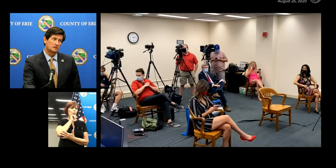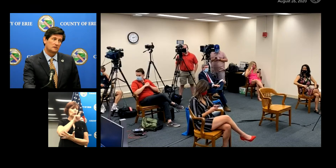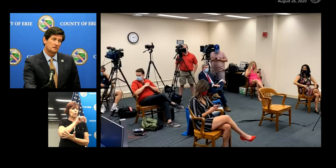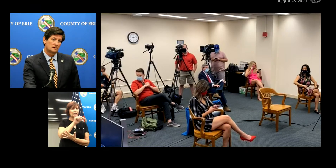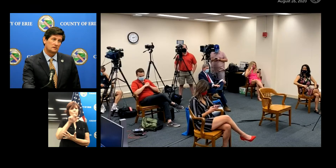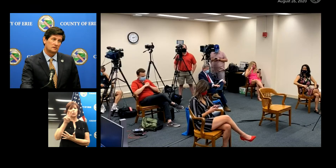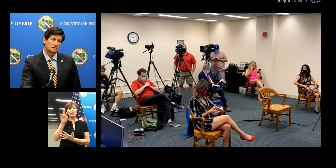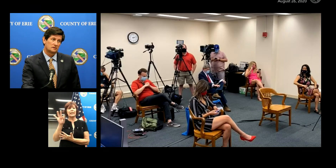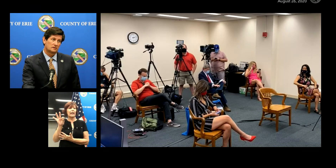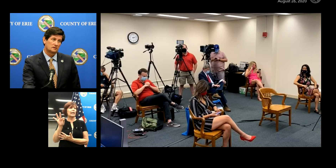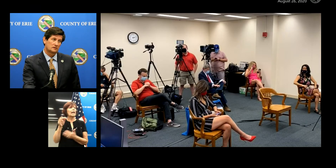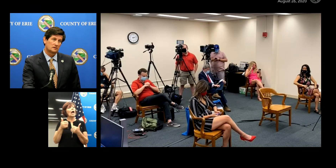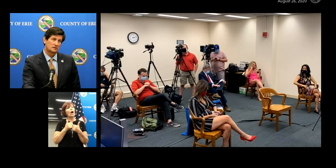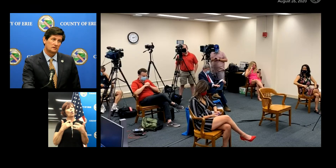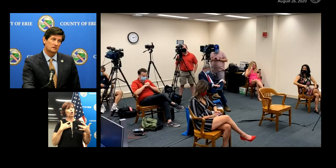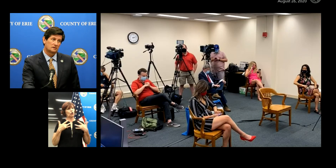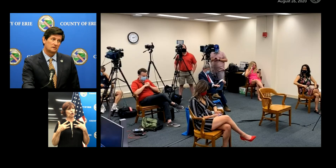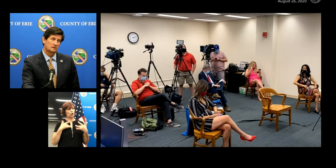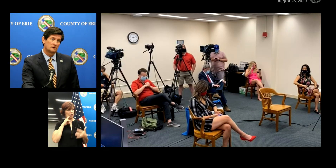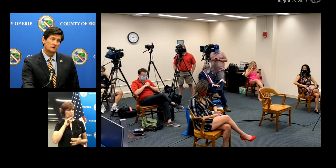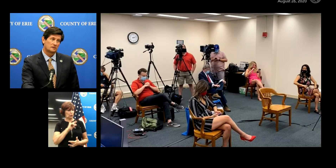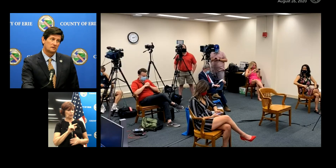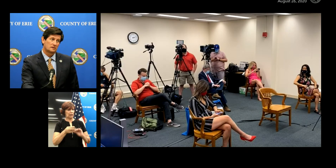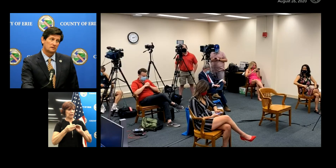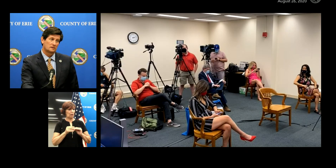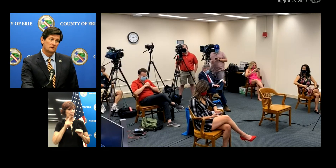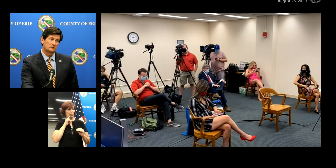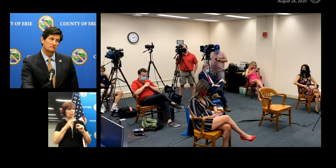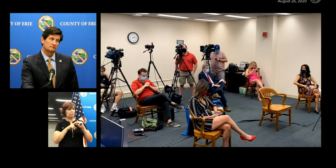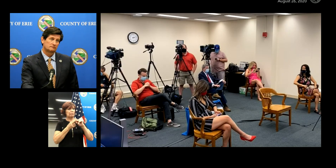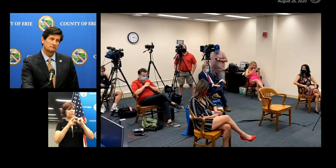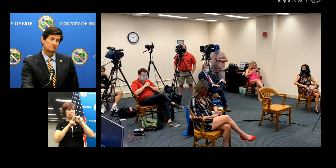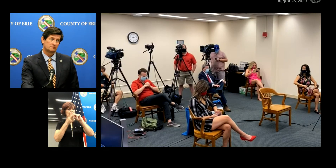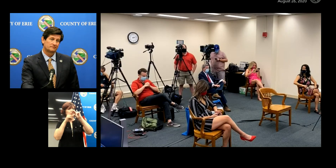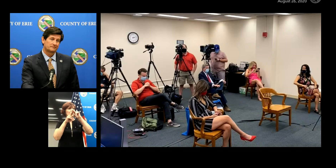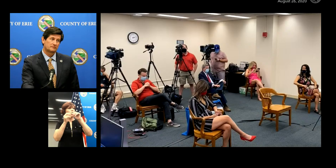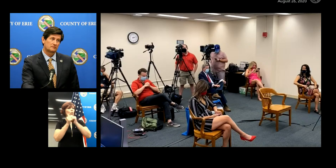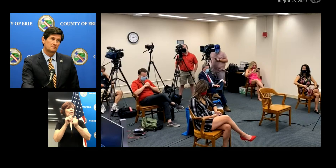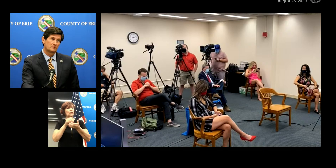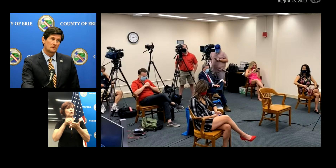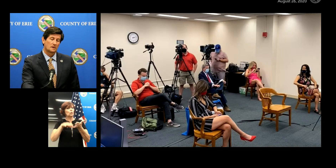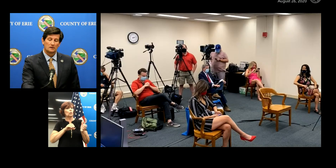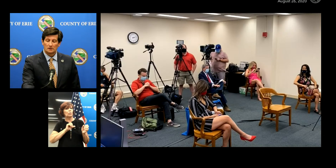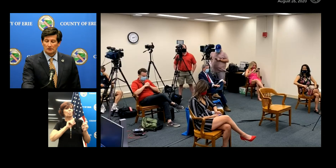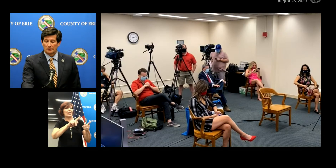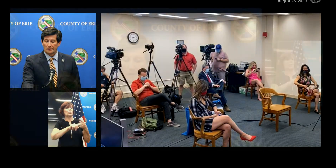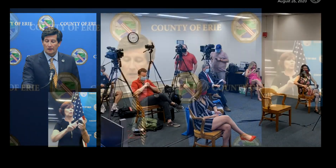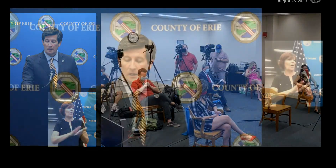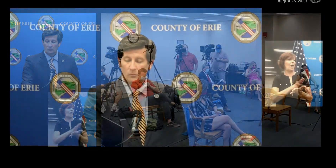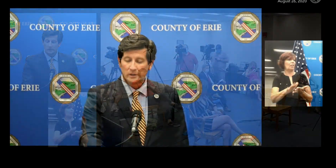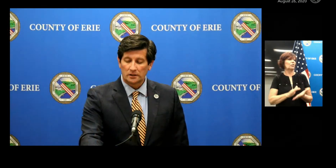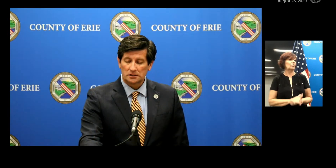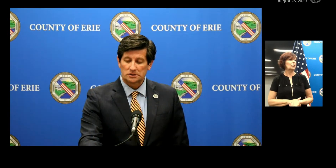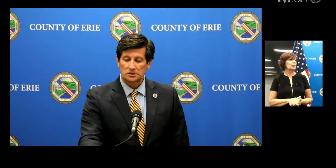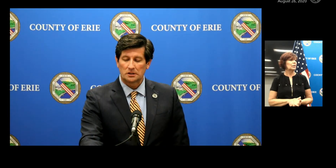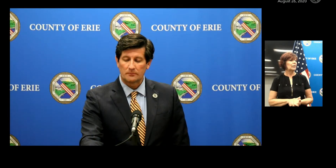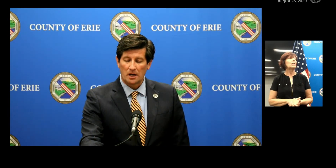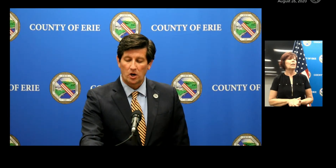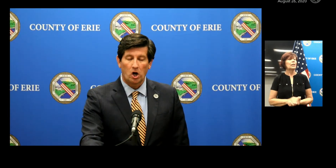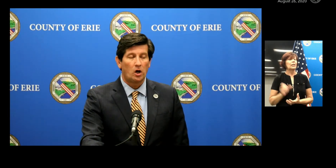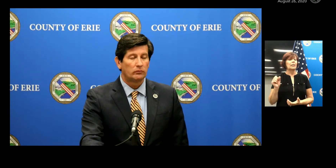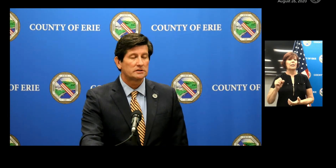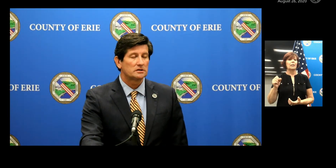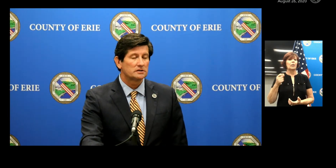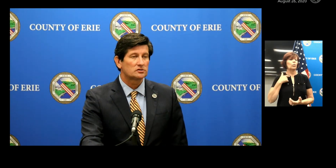how concerned is the county that those numbers might get higher with the return of students coming back to colleges? We are concerned